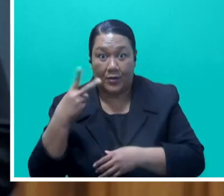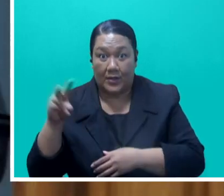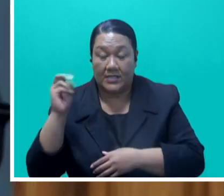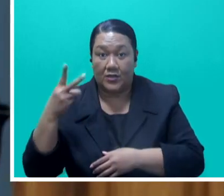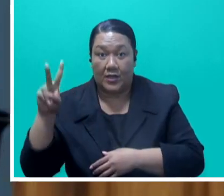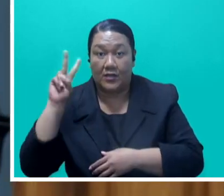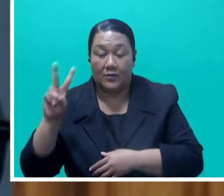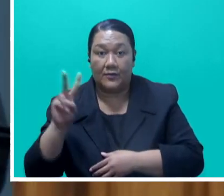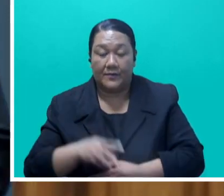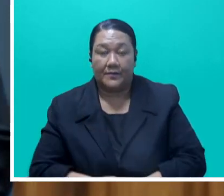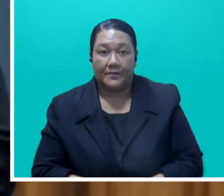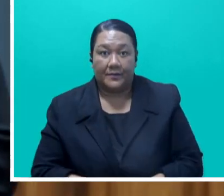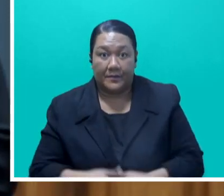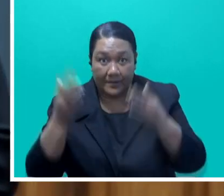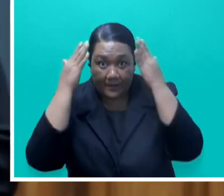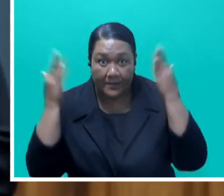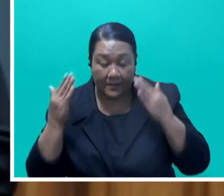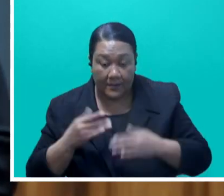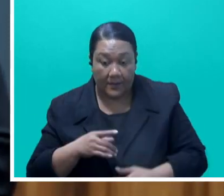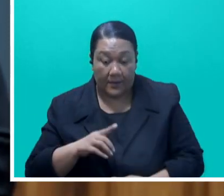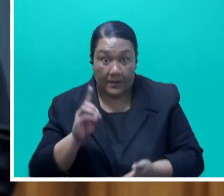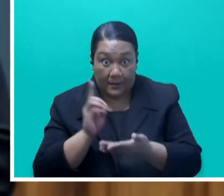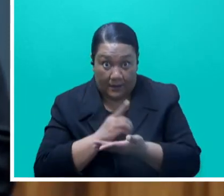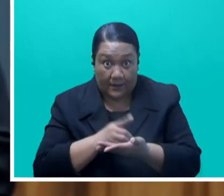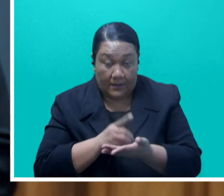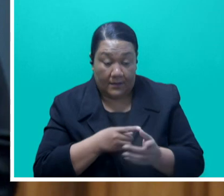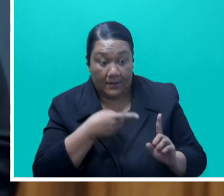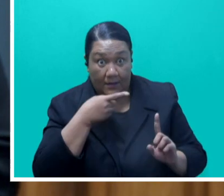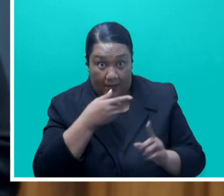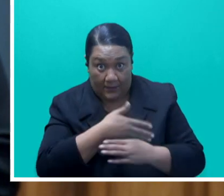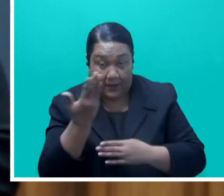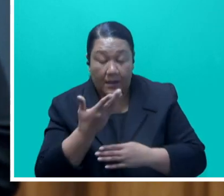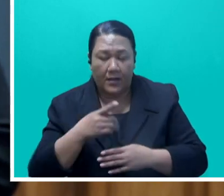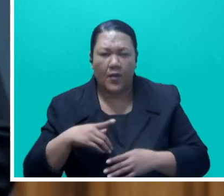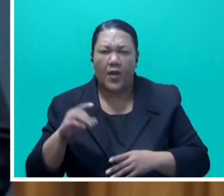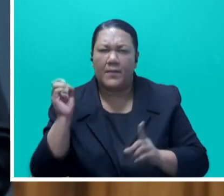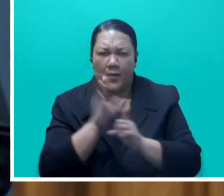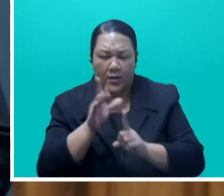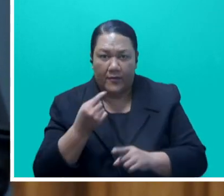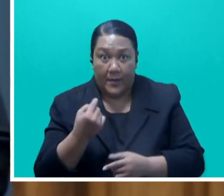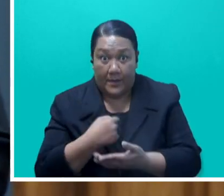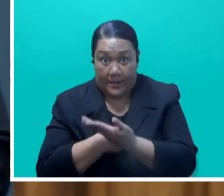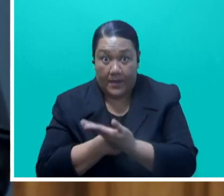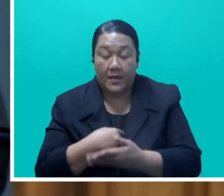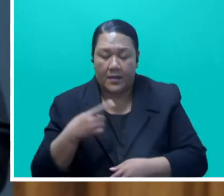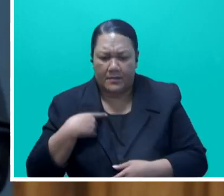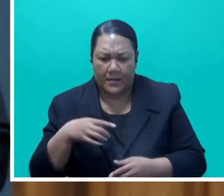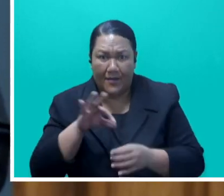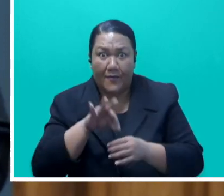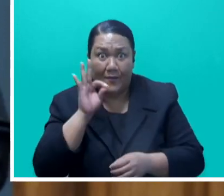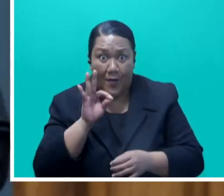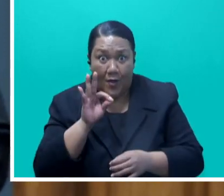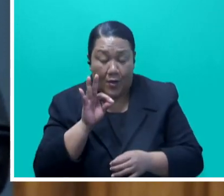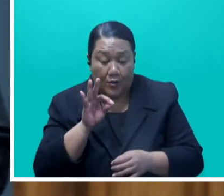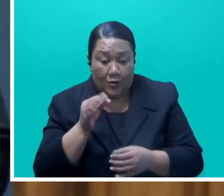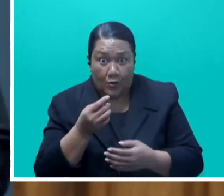sir, this date has a lot of significance for me, not only because it was the day I was sworn in as a Member of Parliament, but